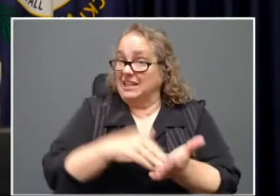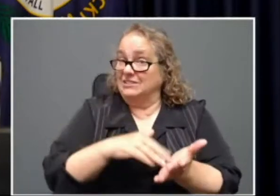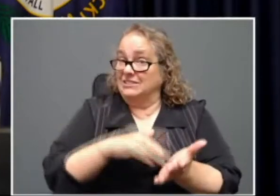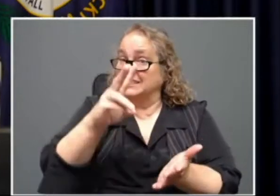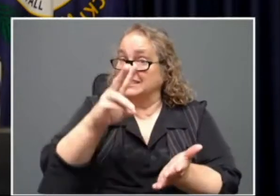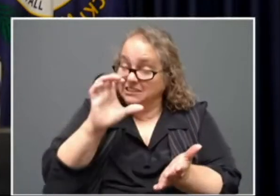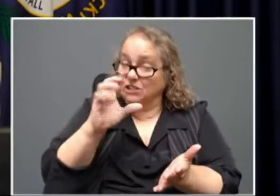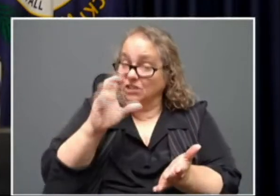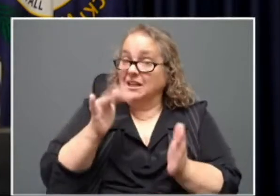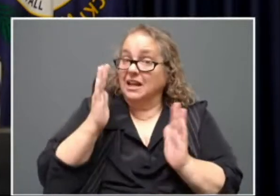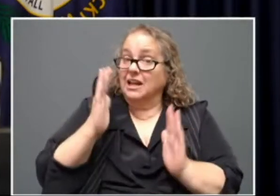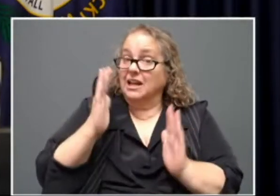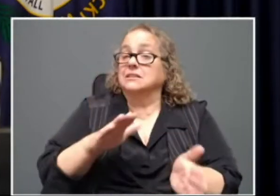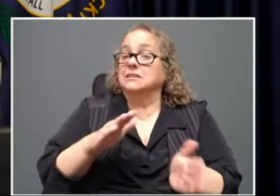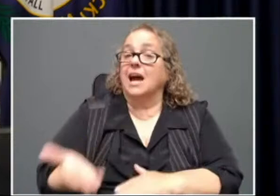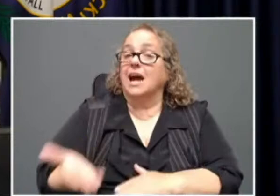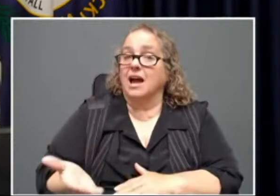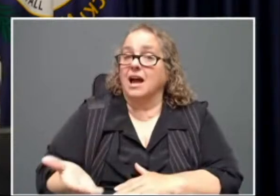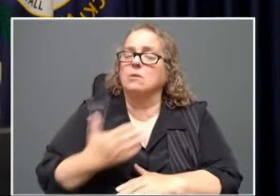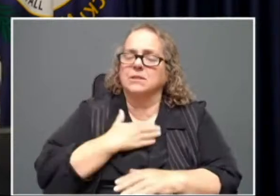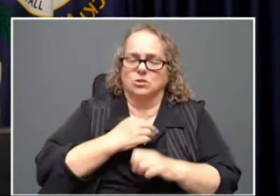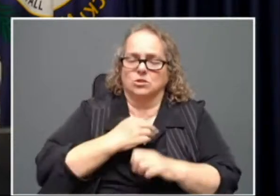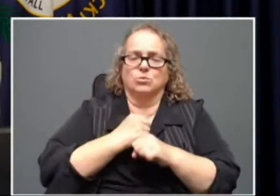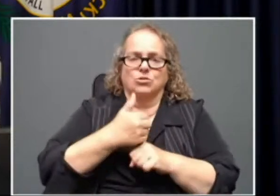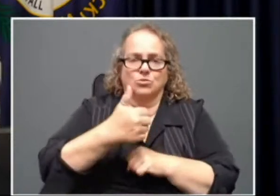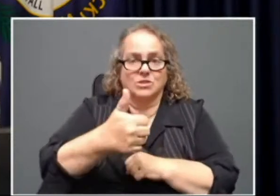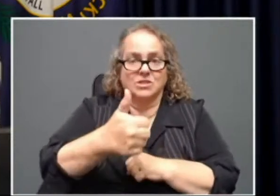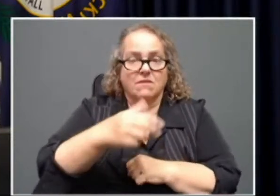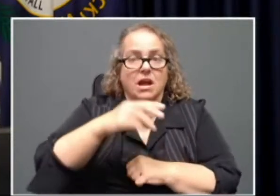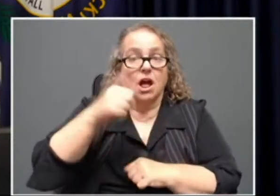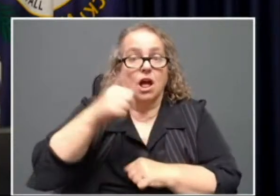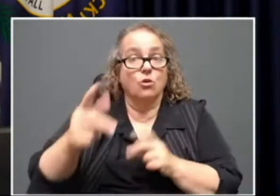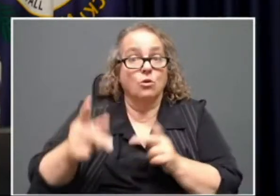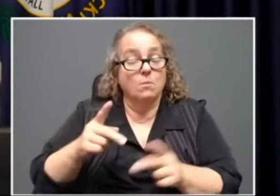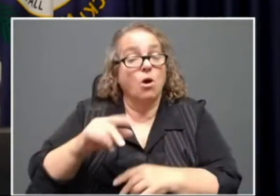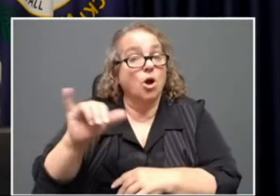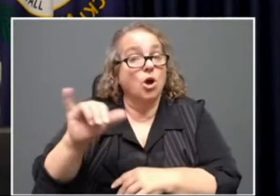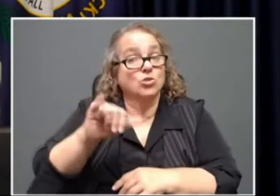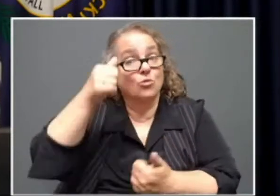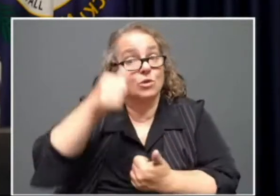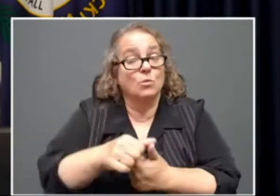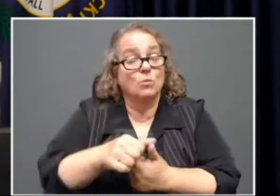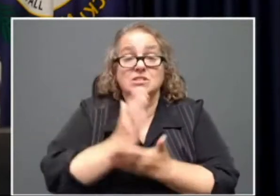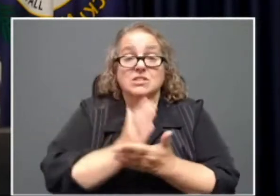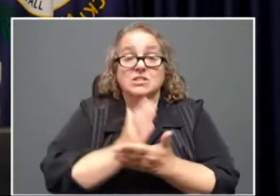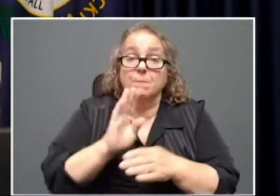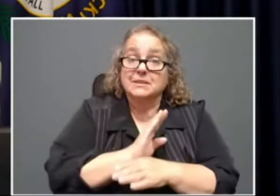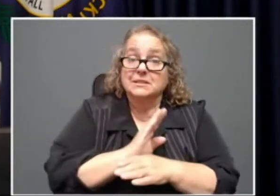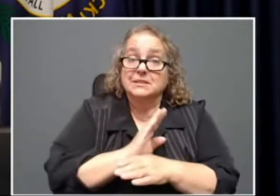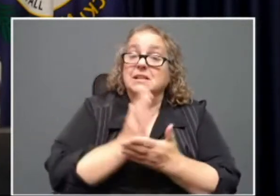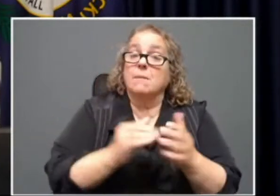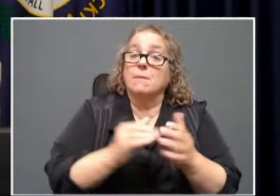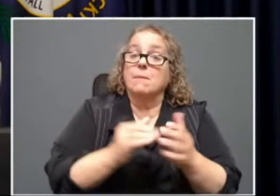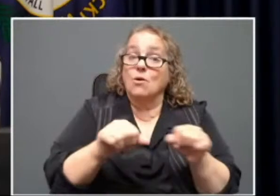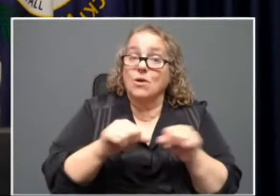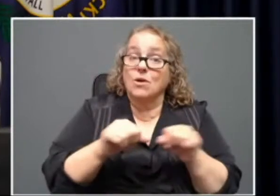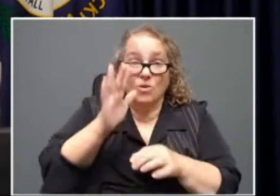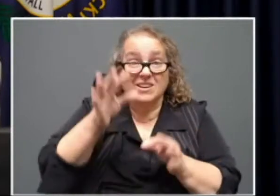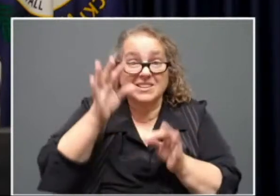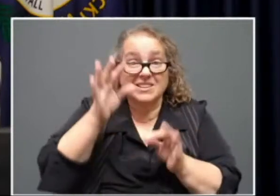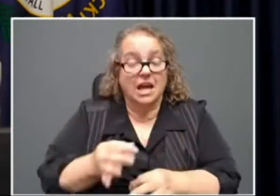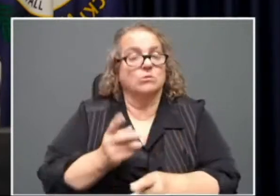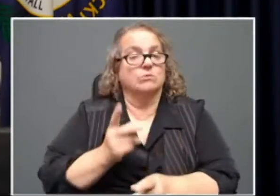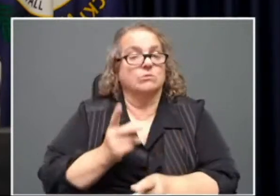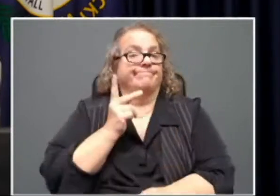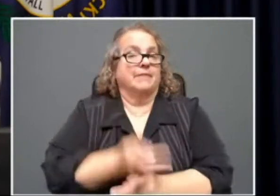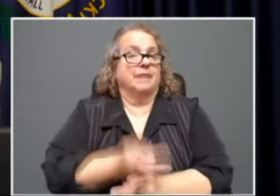yourself and those around you. Also remember that some businesses in some areas are going to decide to keep masking